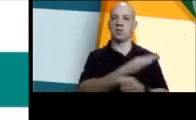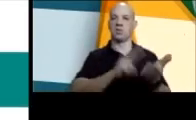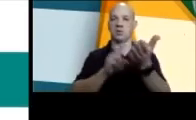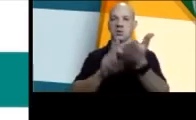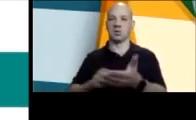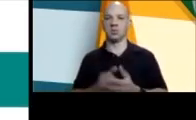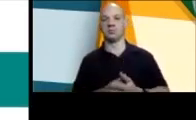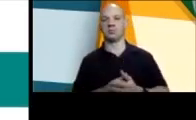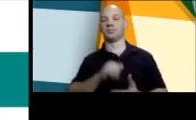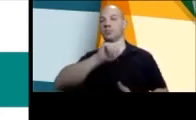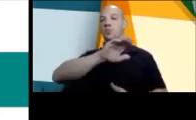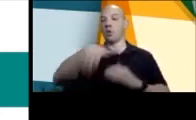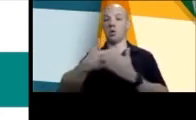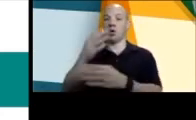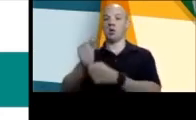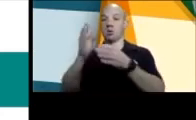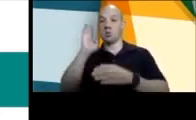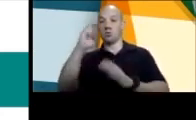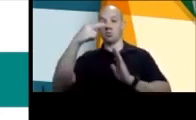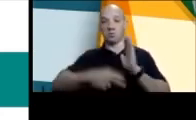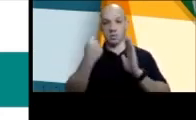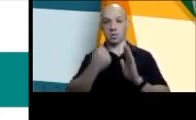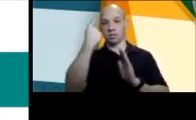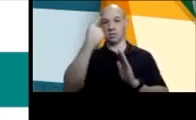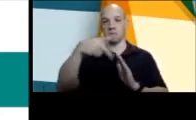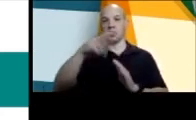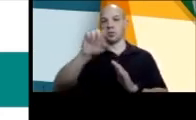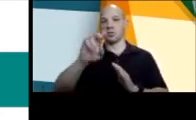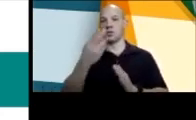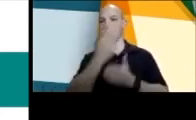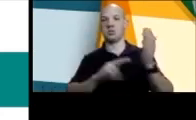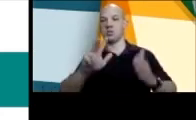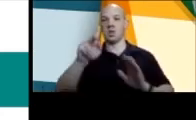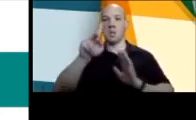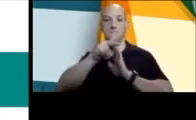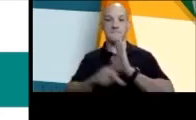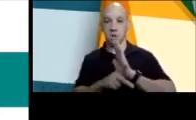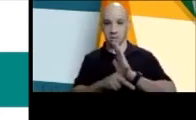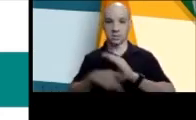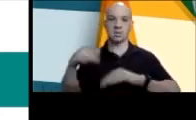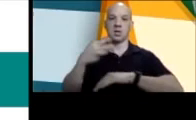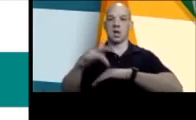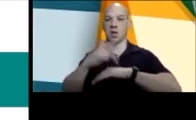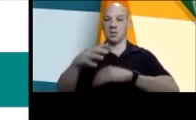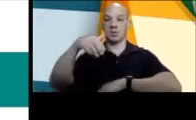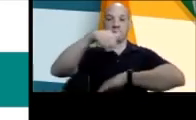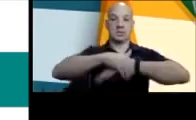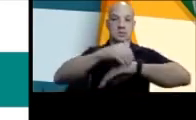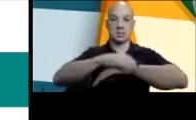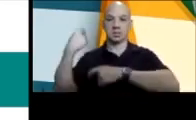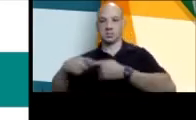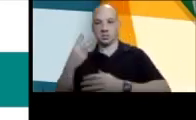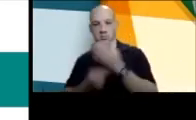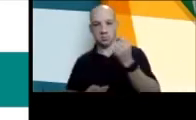All recipients must read and understand PRDOH Section 3 policy available in English and Spanish.